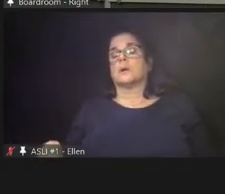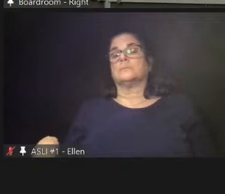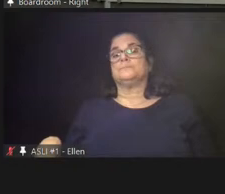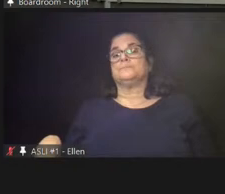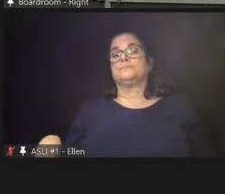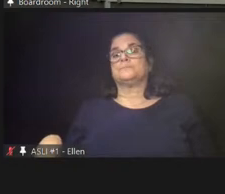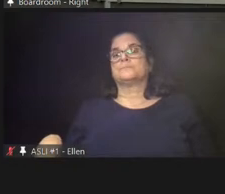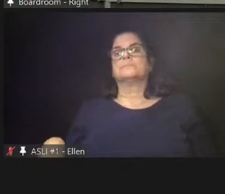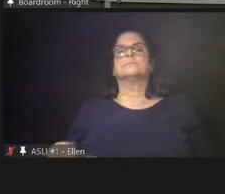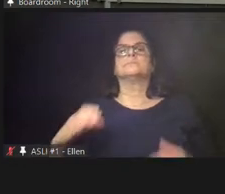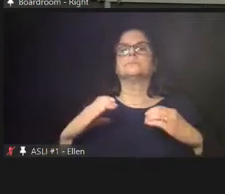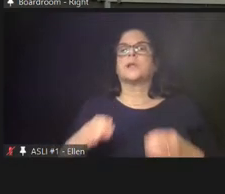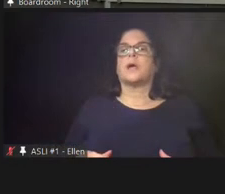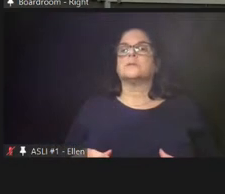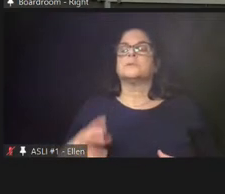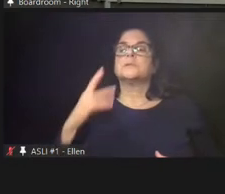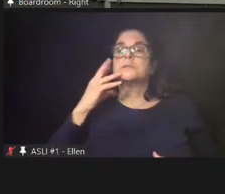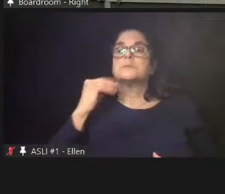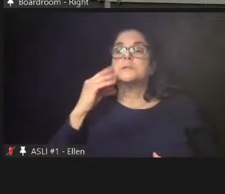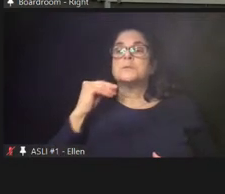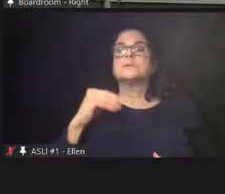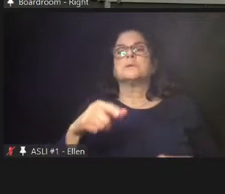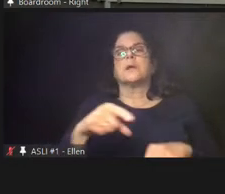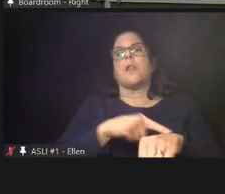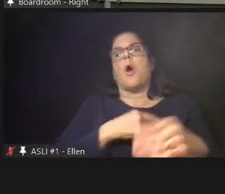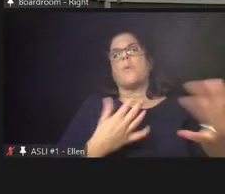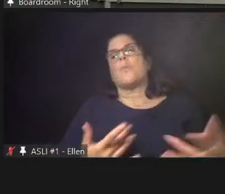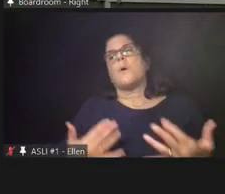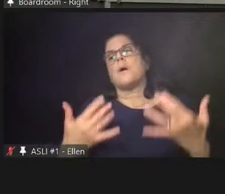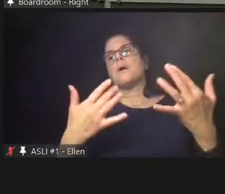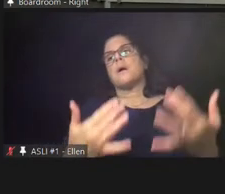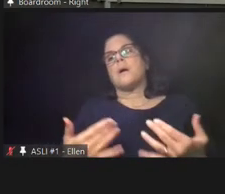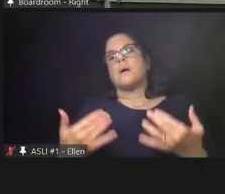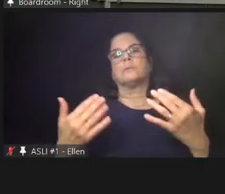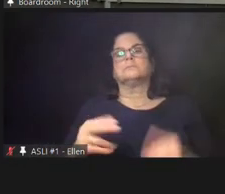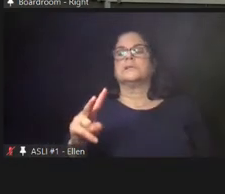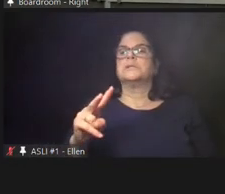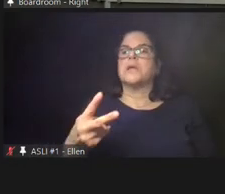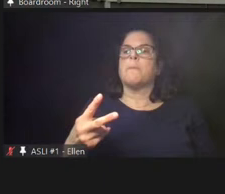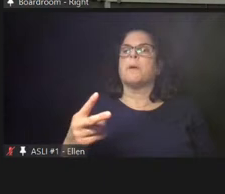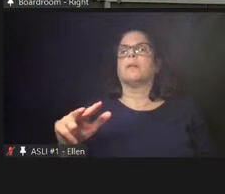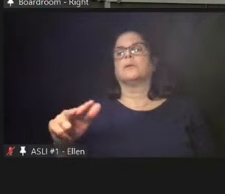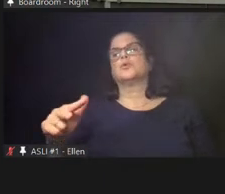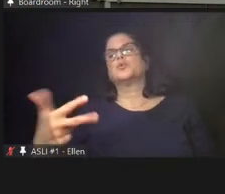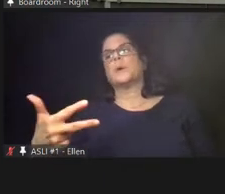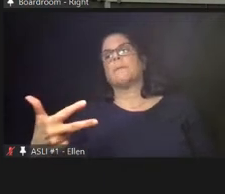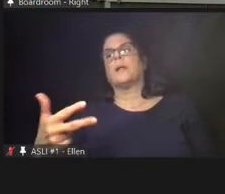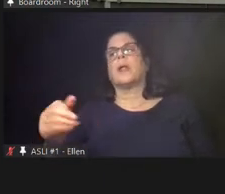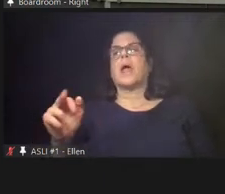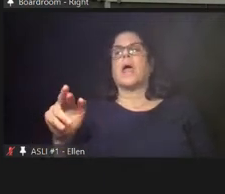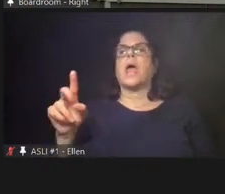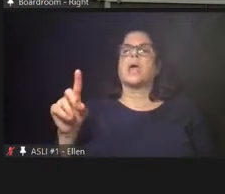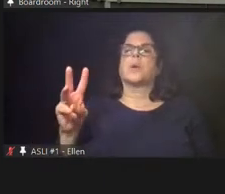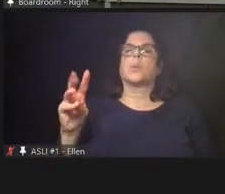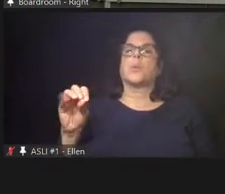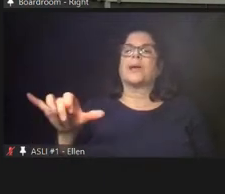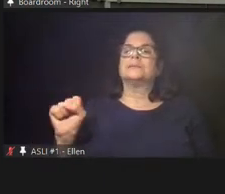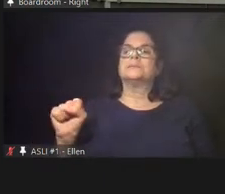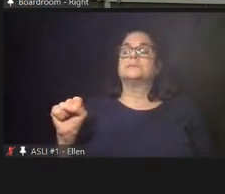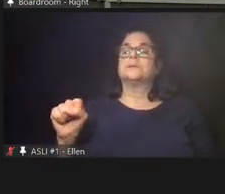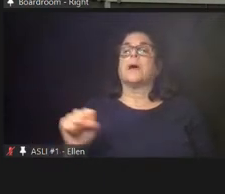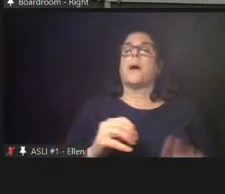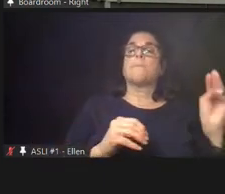Instances of customers experiencing long wait times for trains, gaps known as double and triple of the scheduled headways, on weekdays has